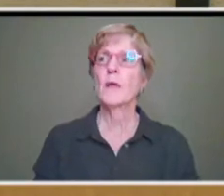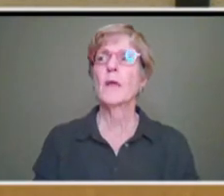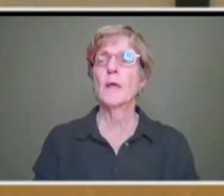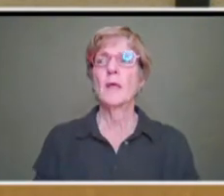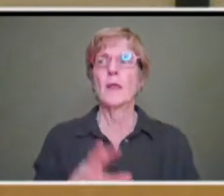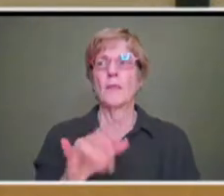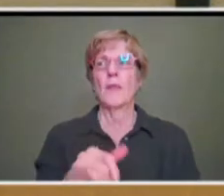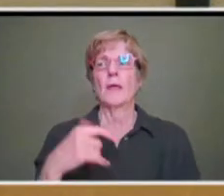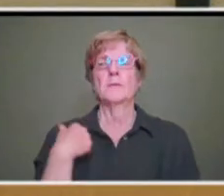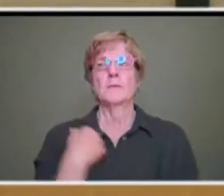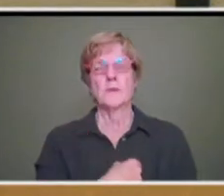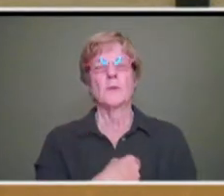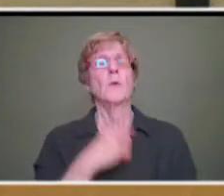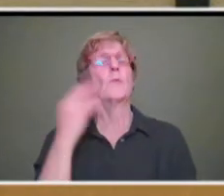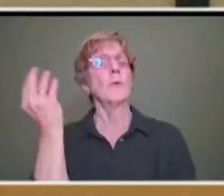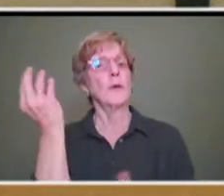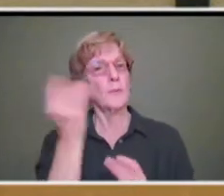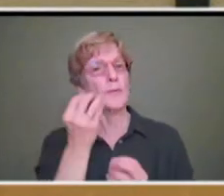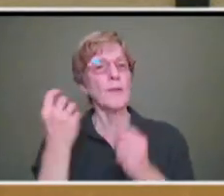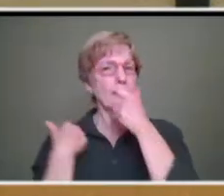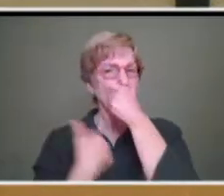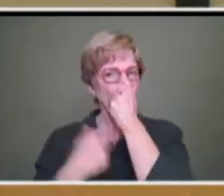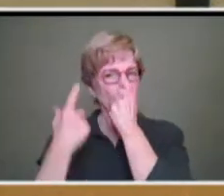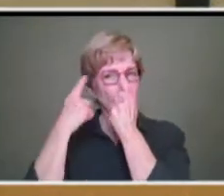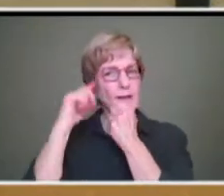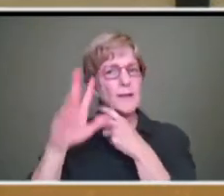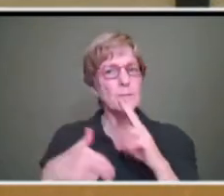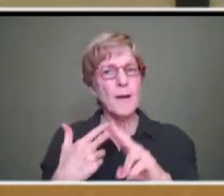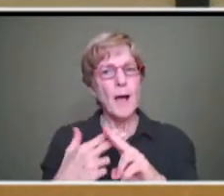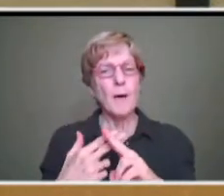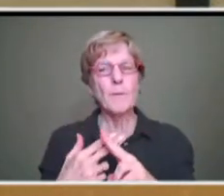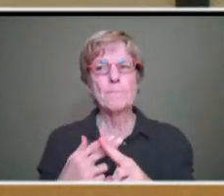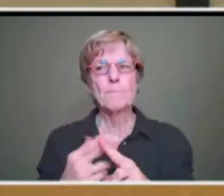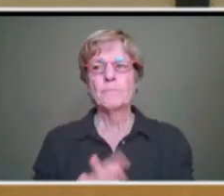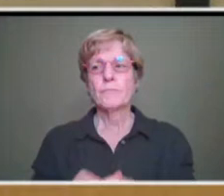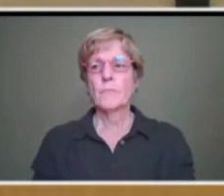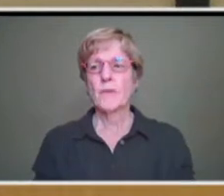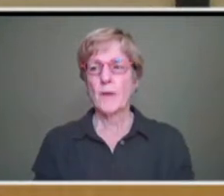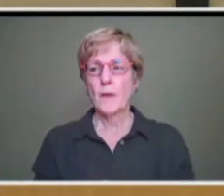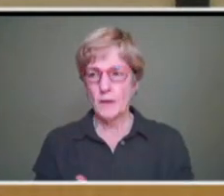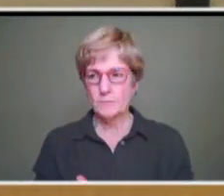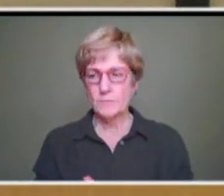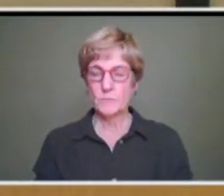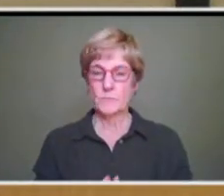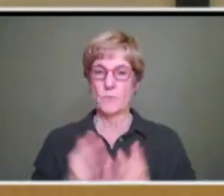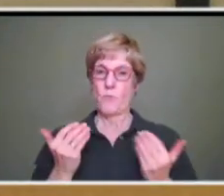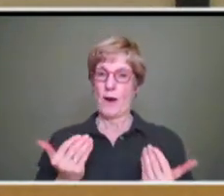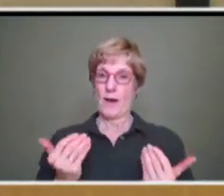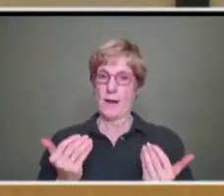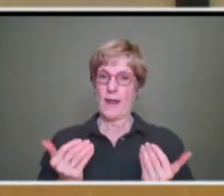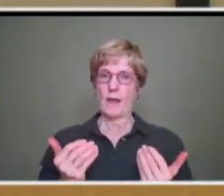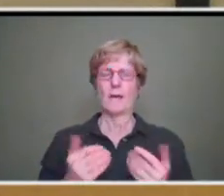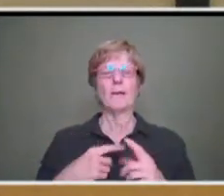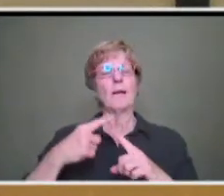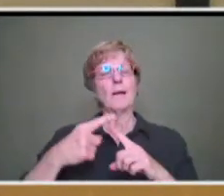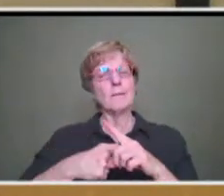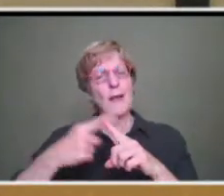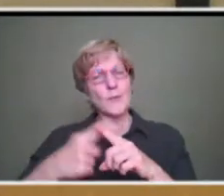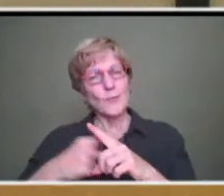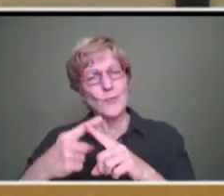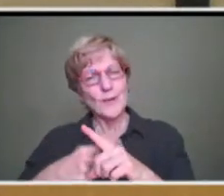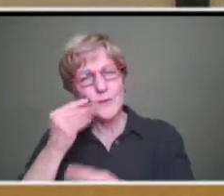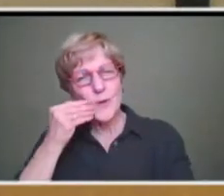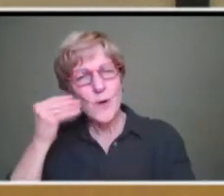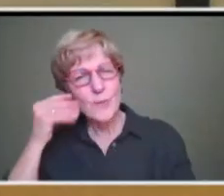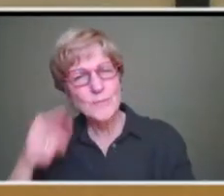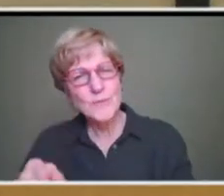thinking because we're thinking about you know we're right now a lot of rentals in Hidden Valley and